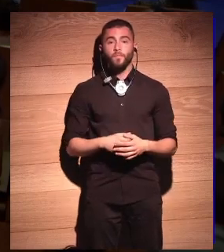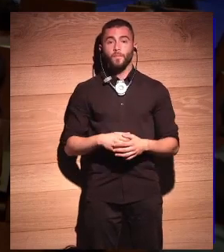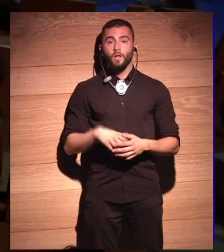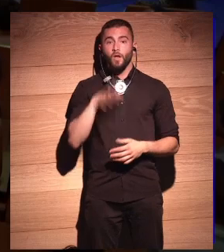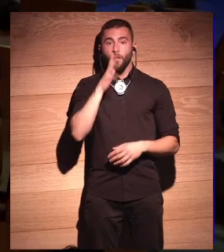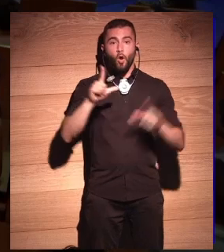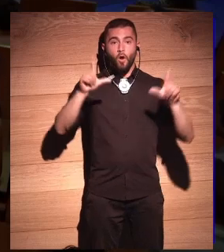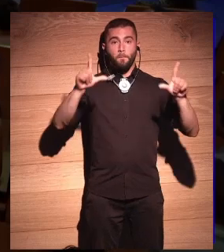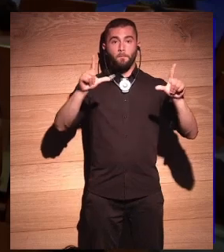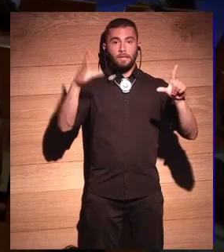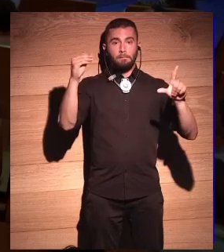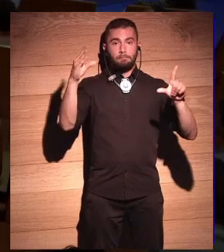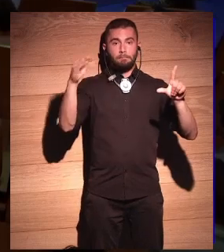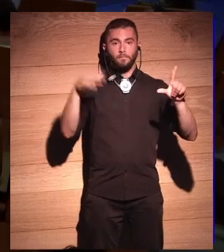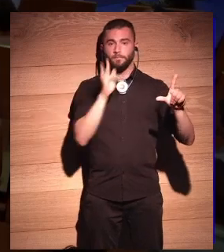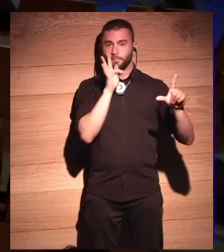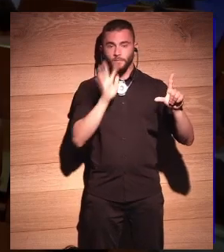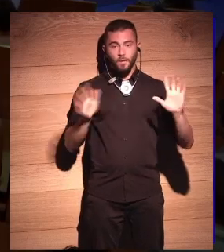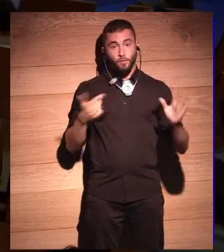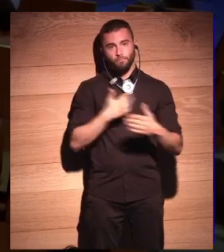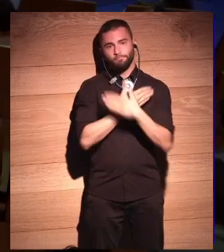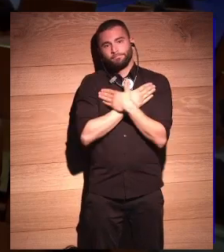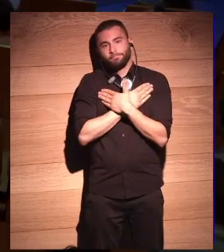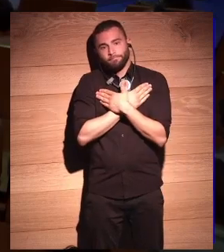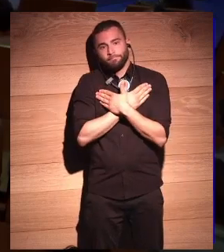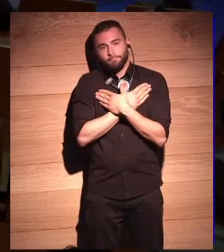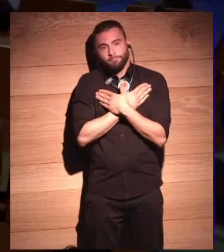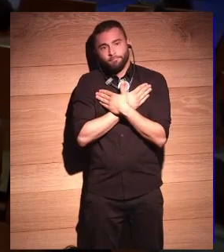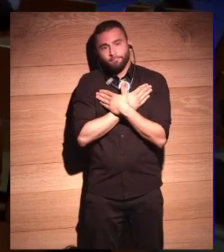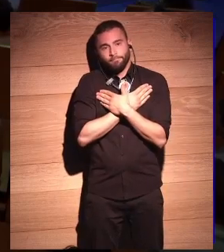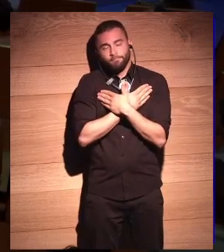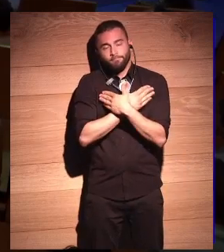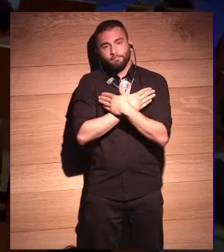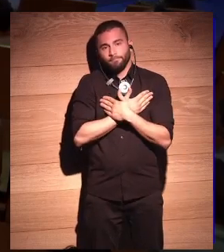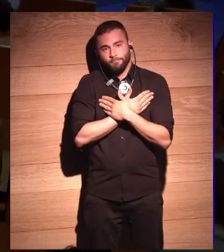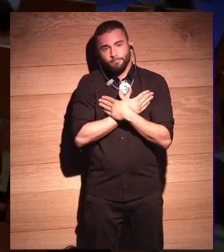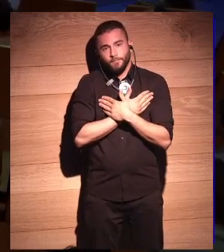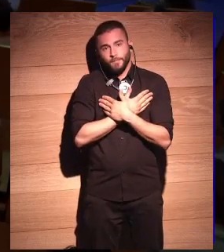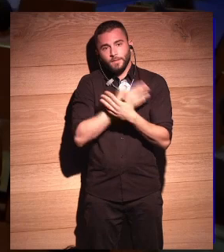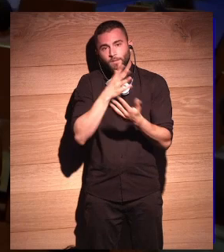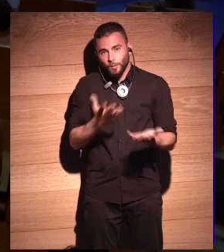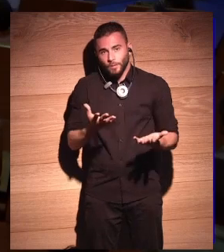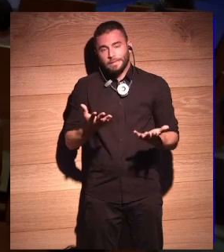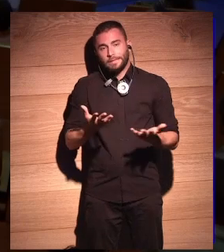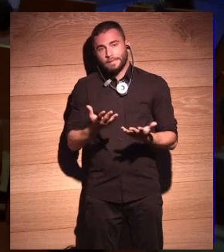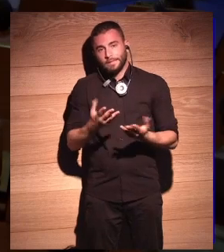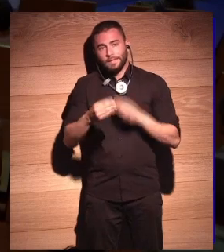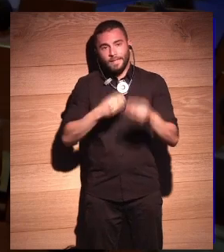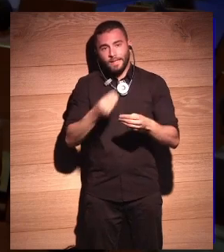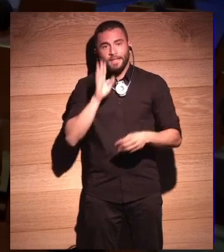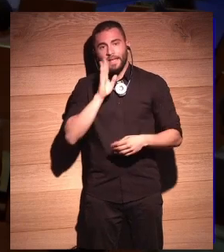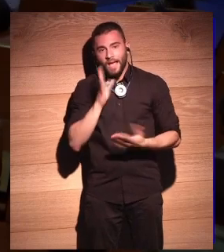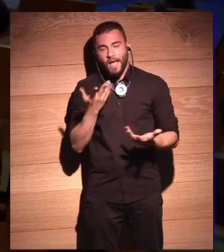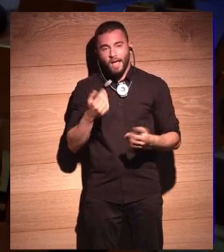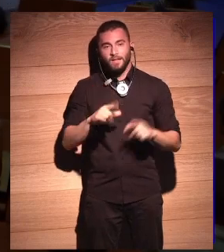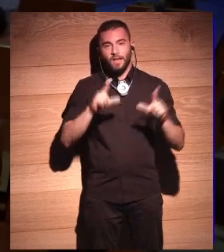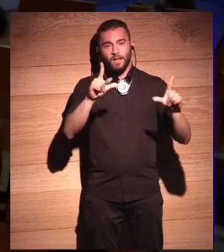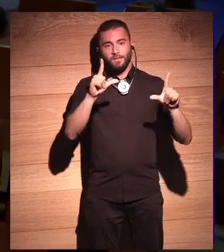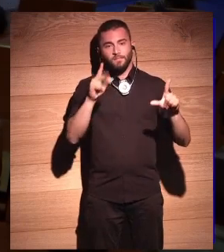I'm sorry we're doing it this way. It's much better if you just see the songs first. Yes, you mentioned earlier